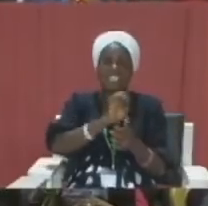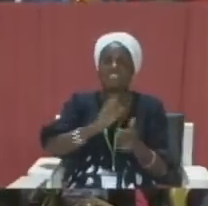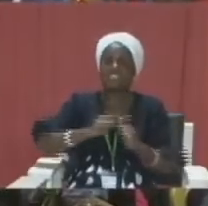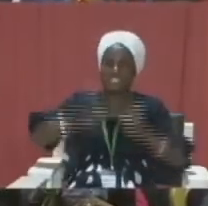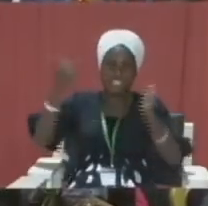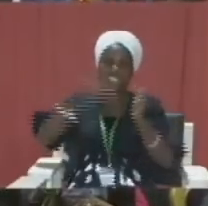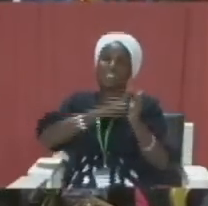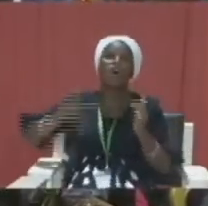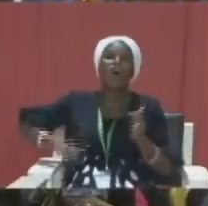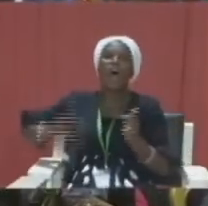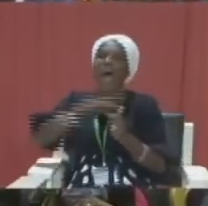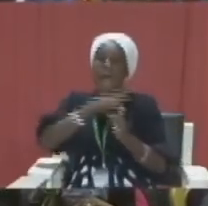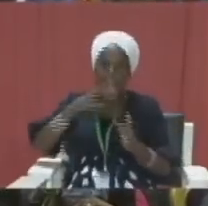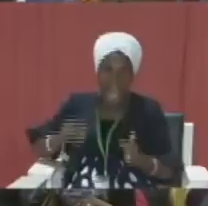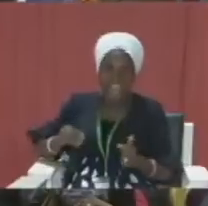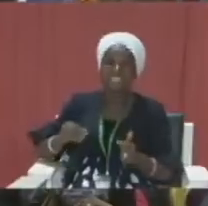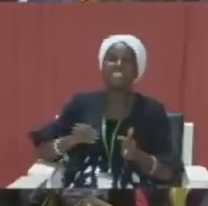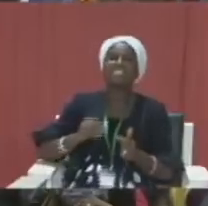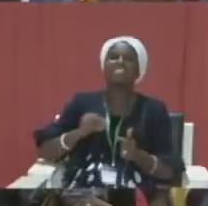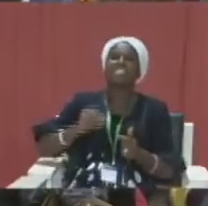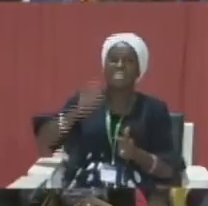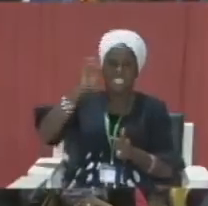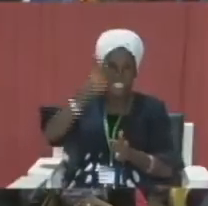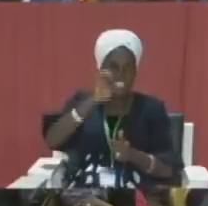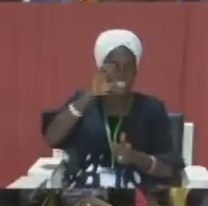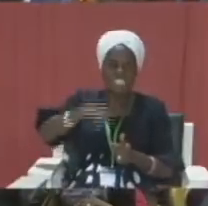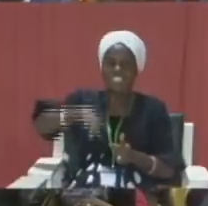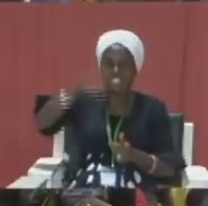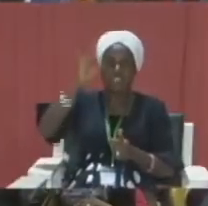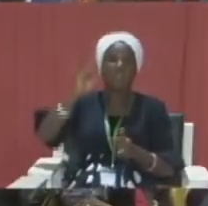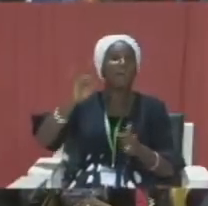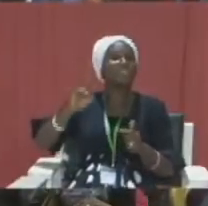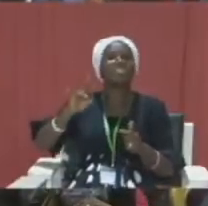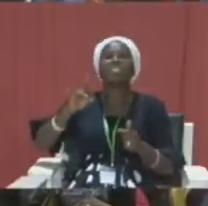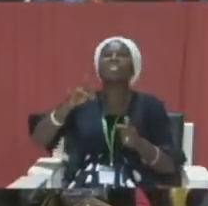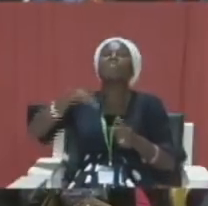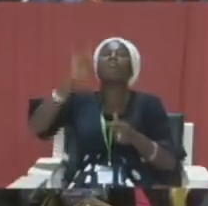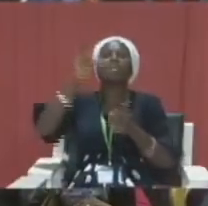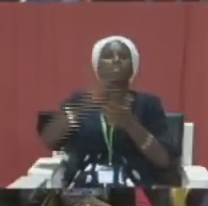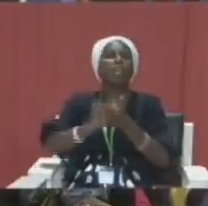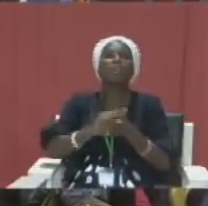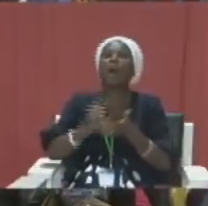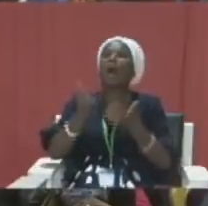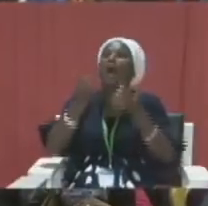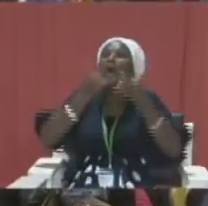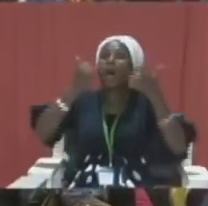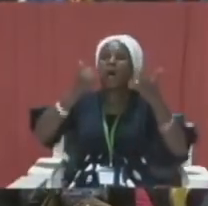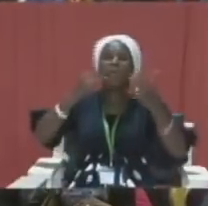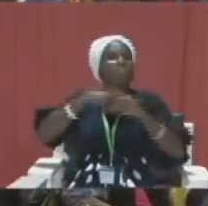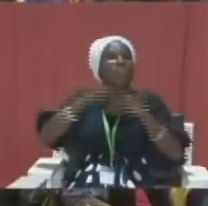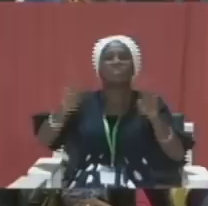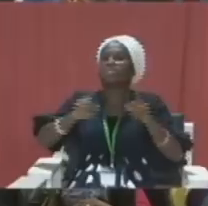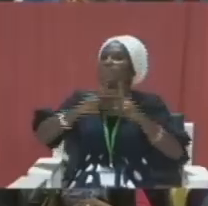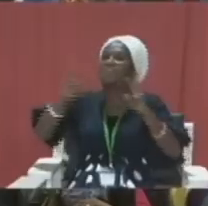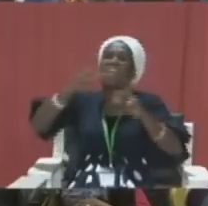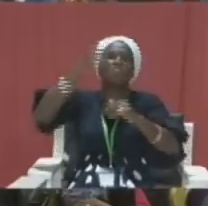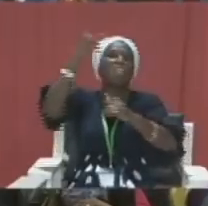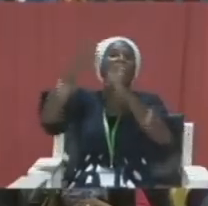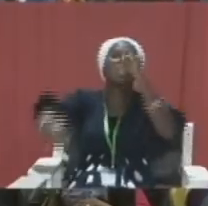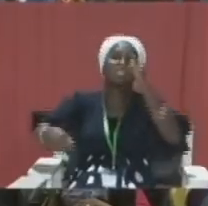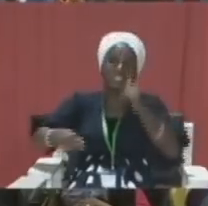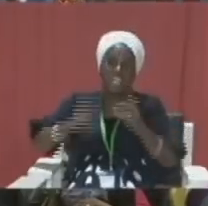and discovered when it was too late that he had sold his soul unto destruction.